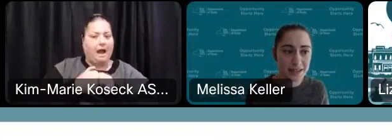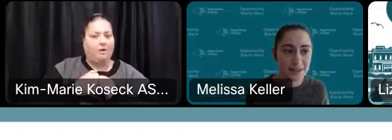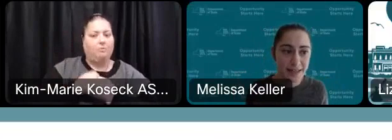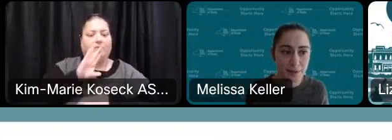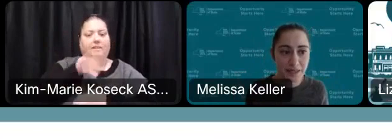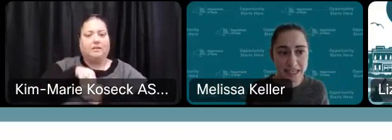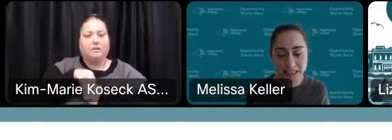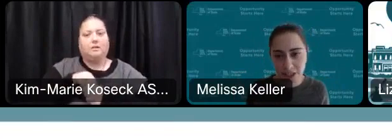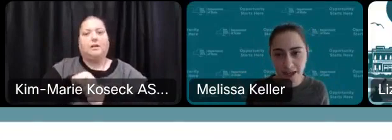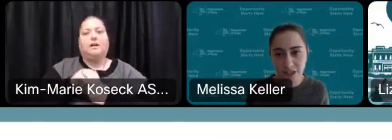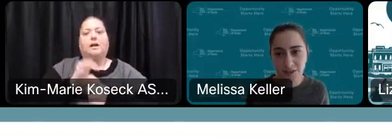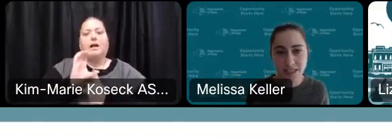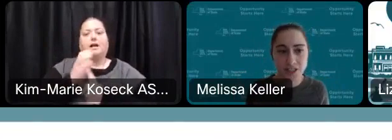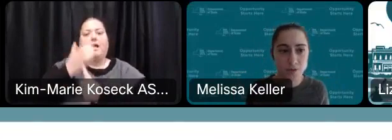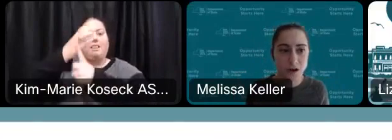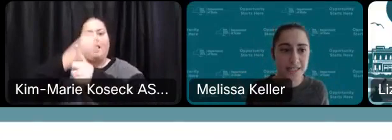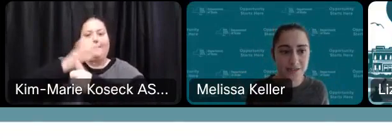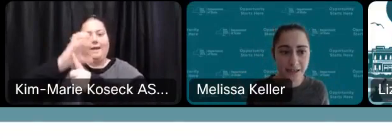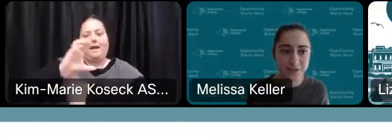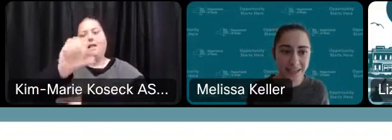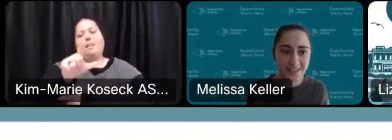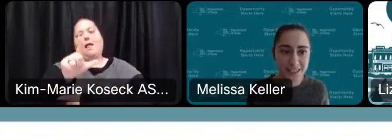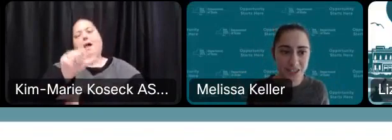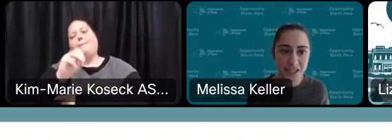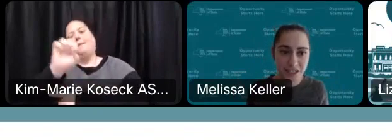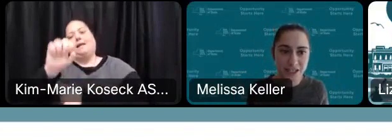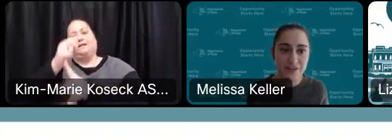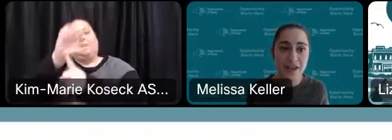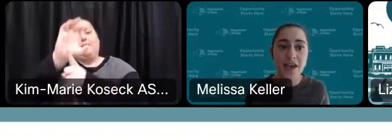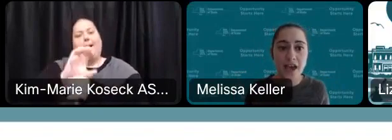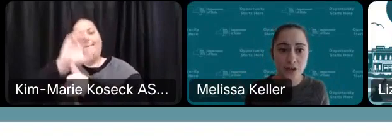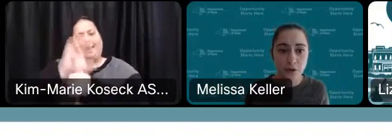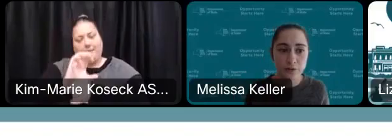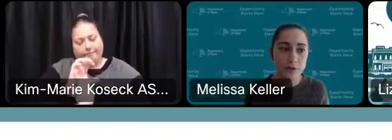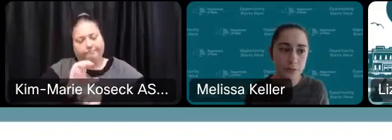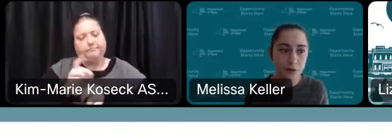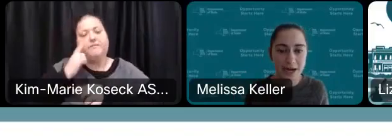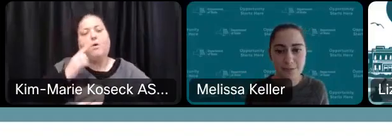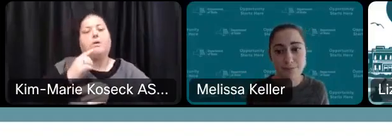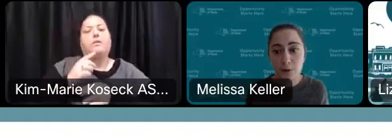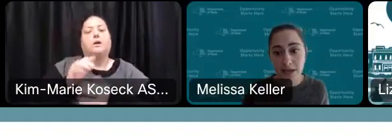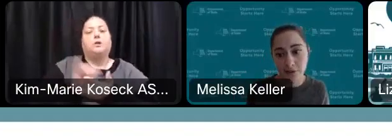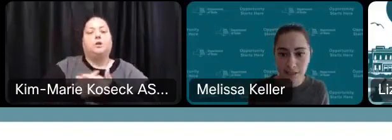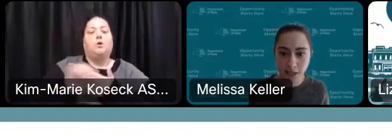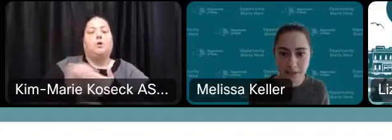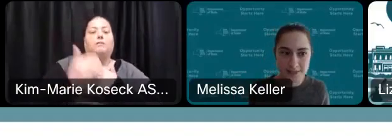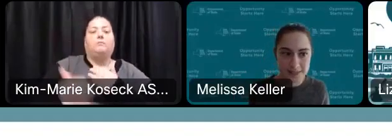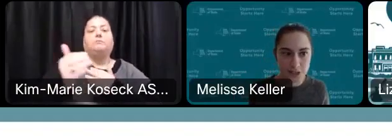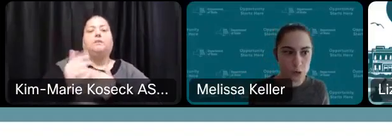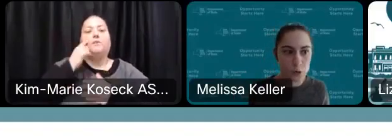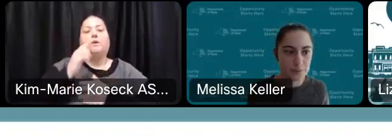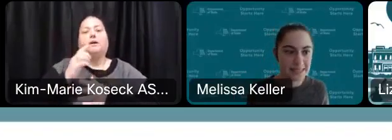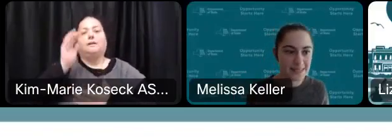incorporated climate mitigation efforts into our Downtown Revitalization Initiative and New York Forward programs by way of our